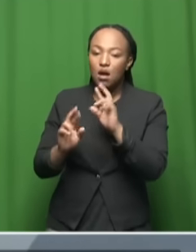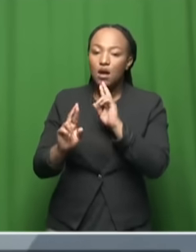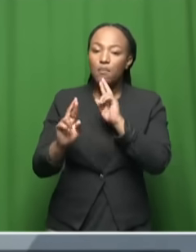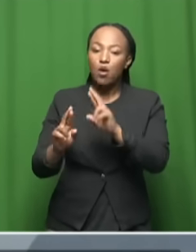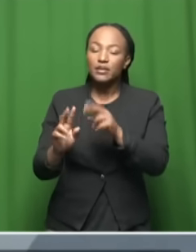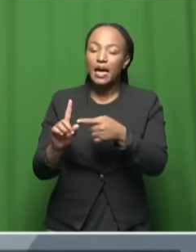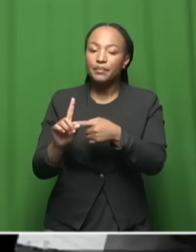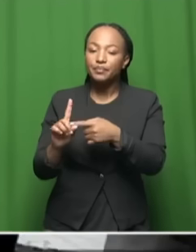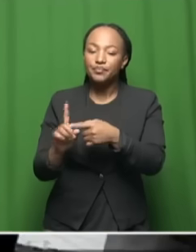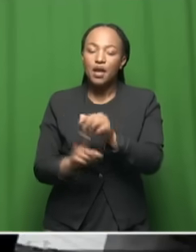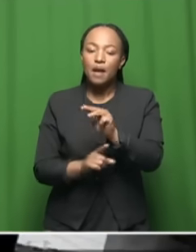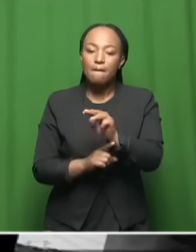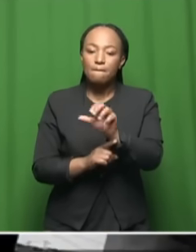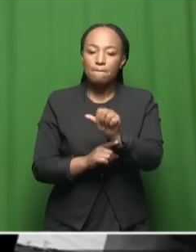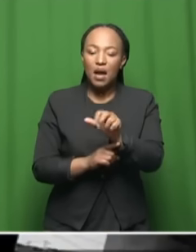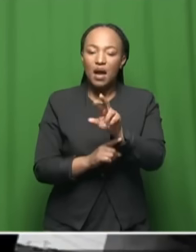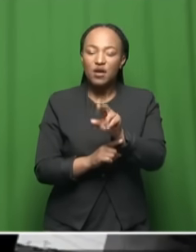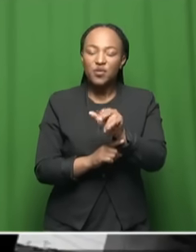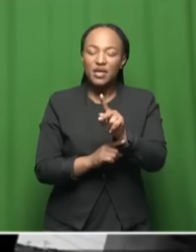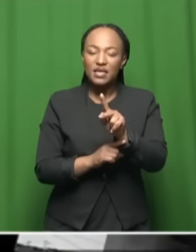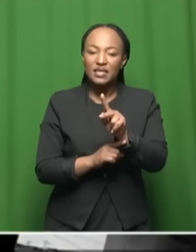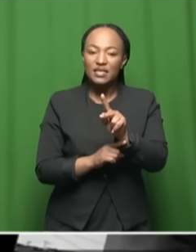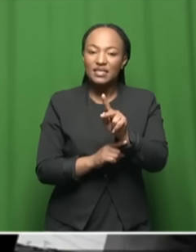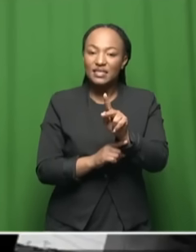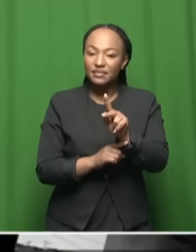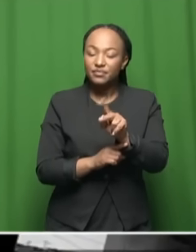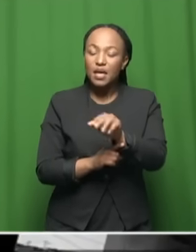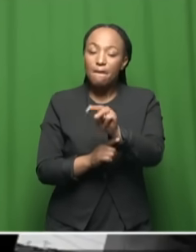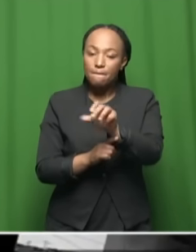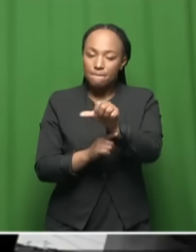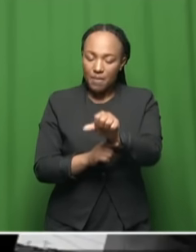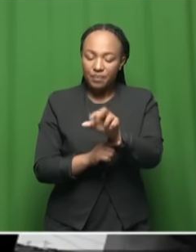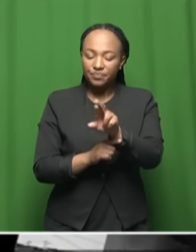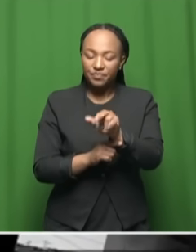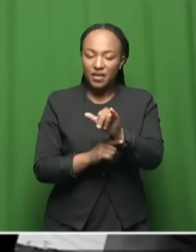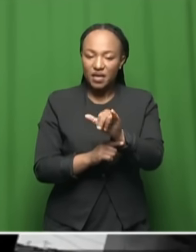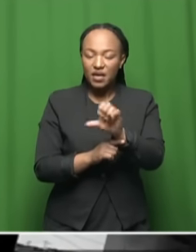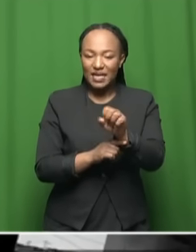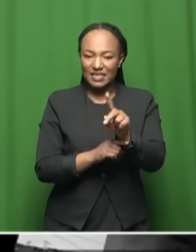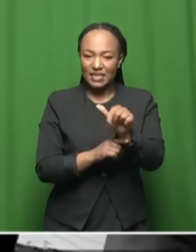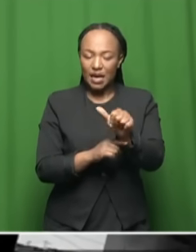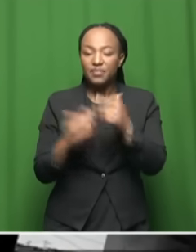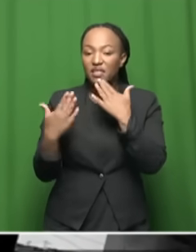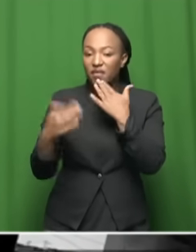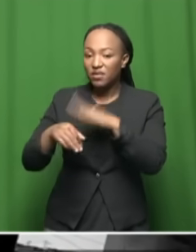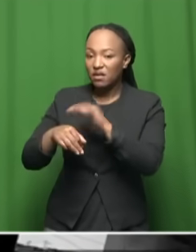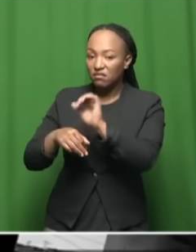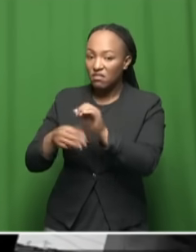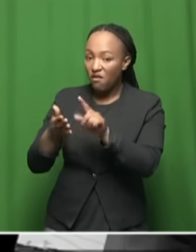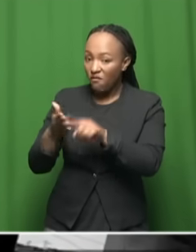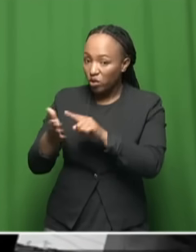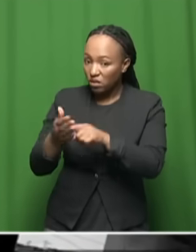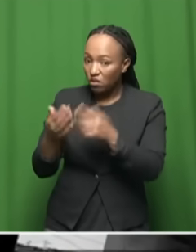Mariska Botha is standing by to bring us an update. Mariska, thank you so much for your time. Did voting stations open in time where you